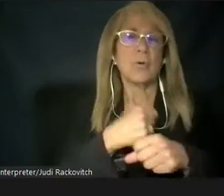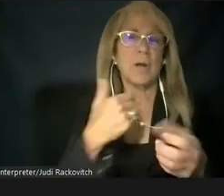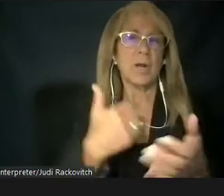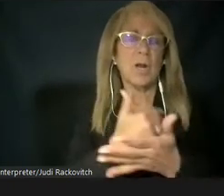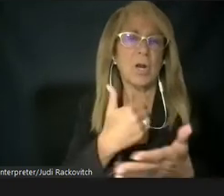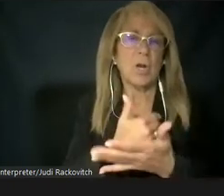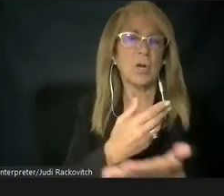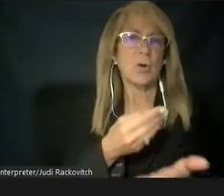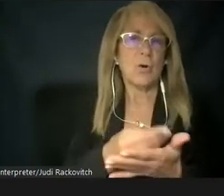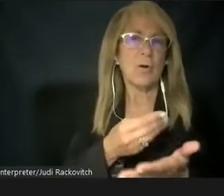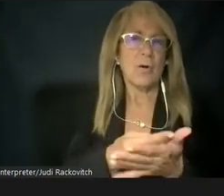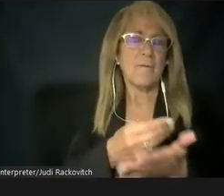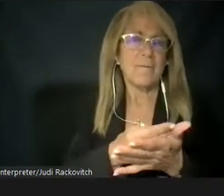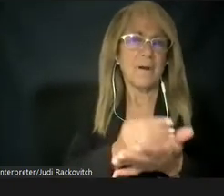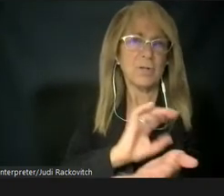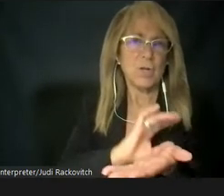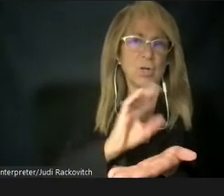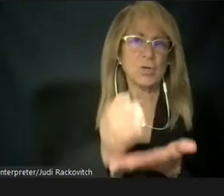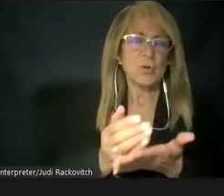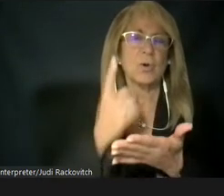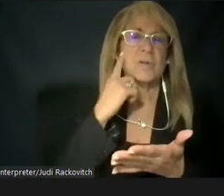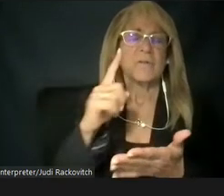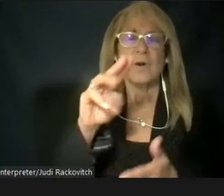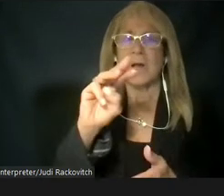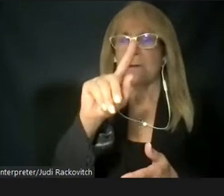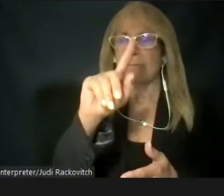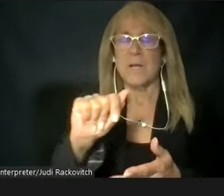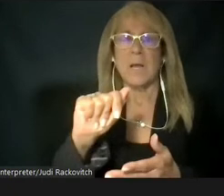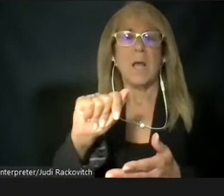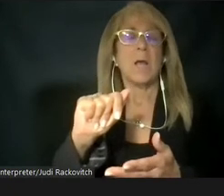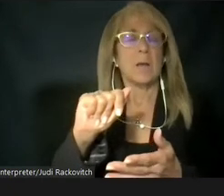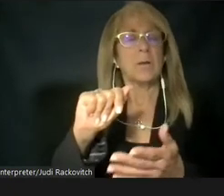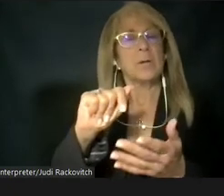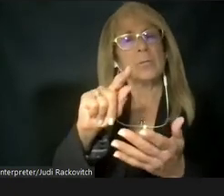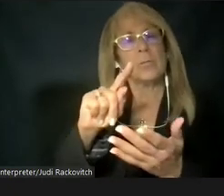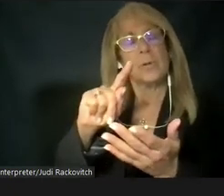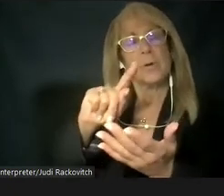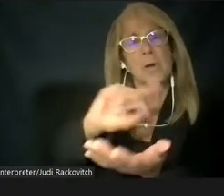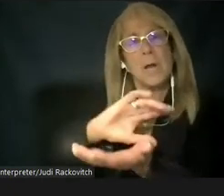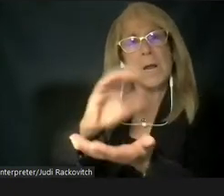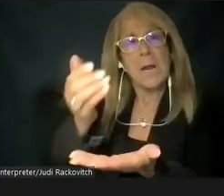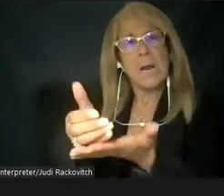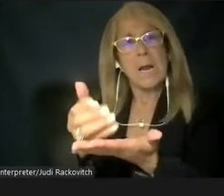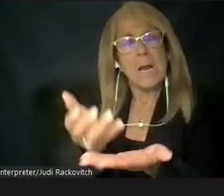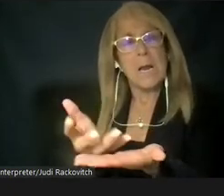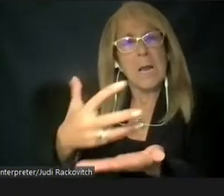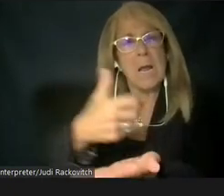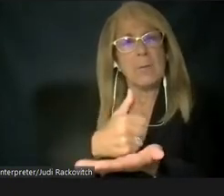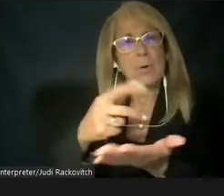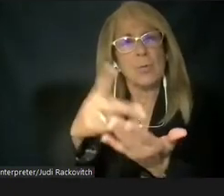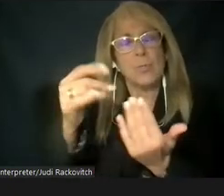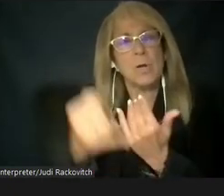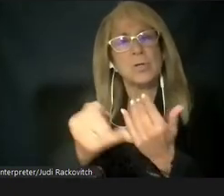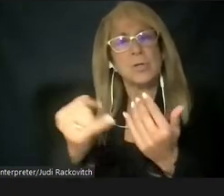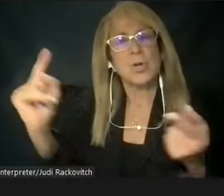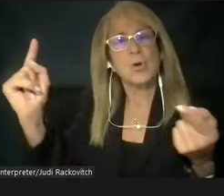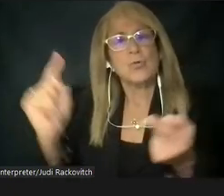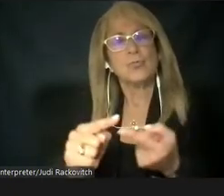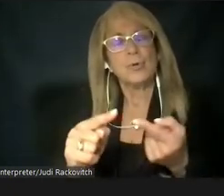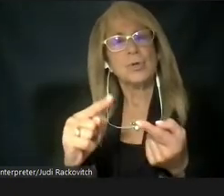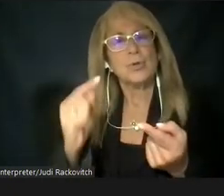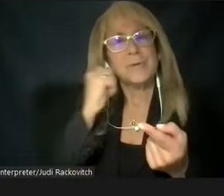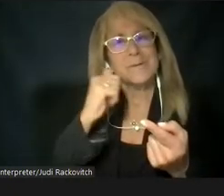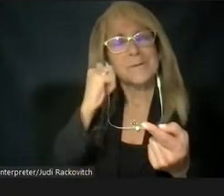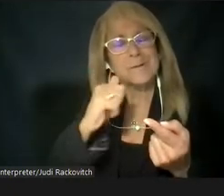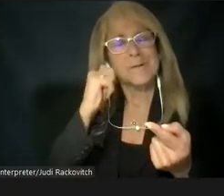MTA's capital projects. The following objectives further refine the project purpose. It would reduce daily vehicle miles traveled, or